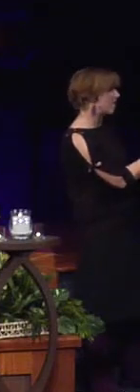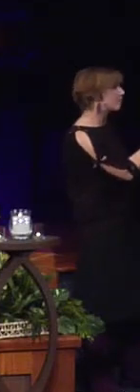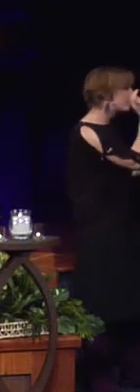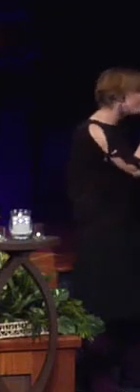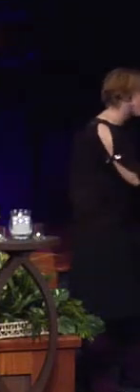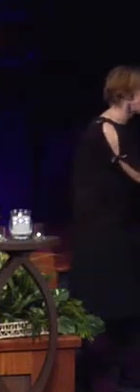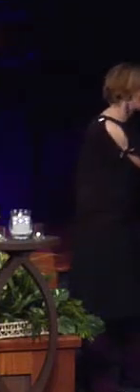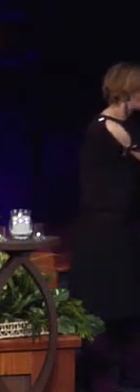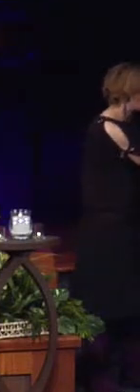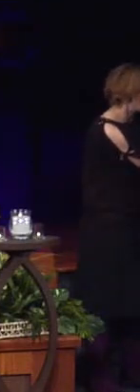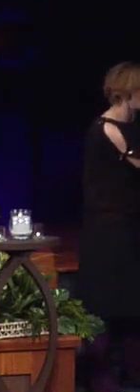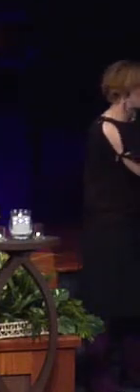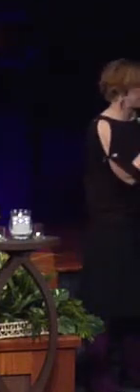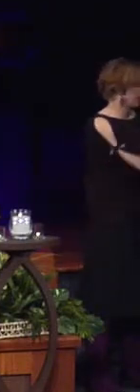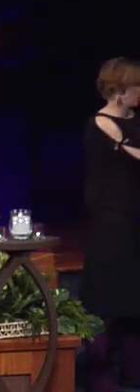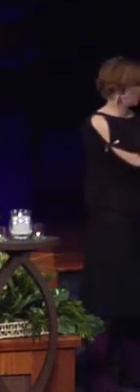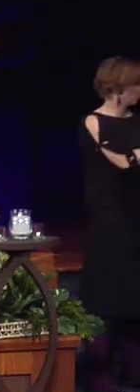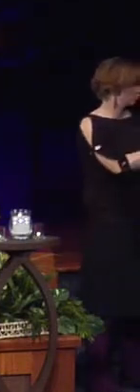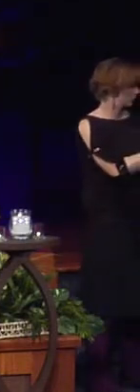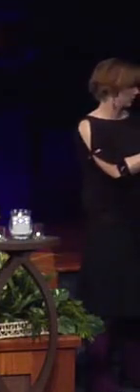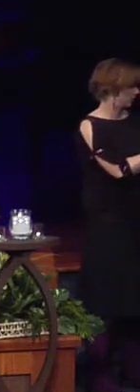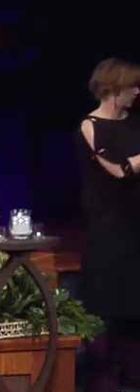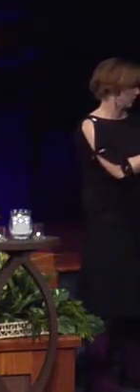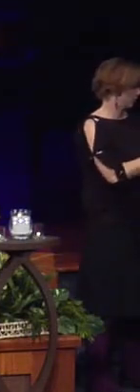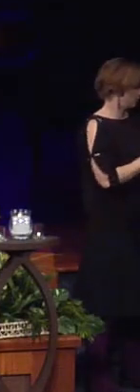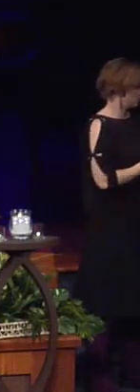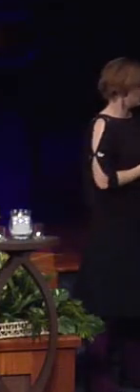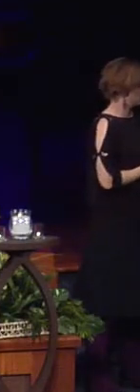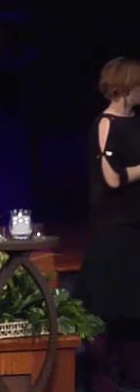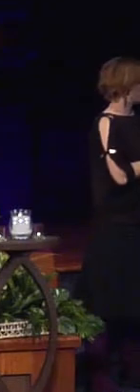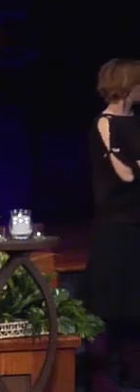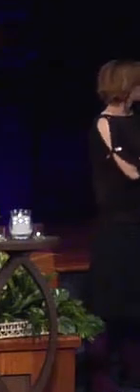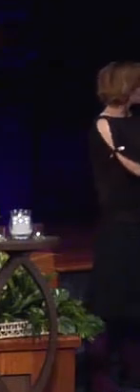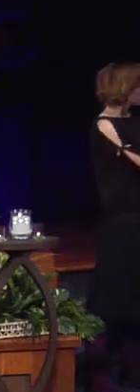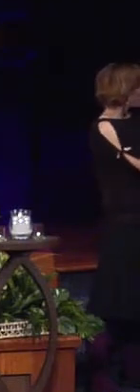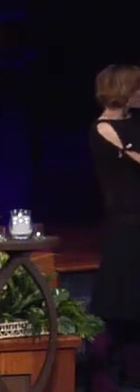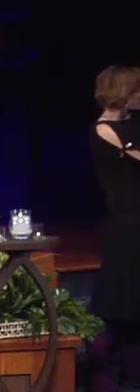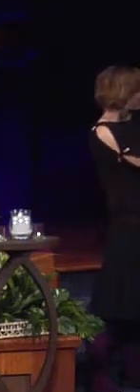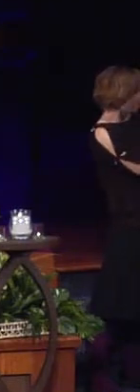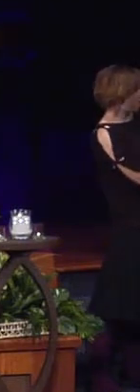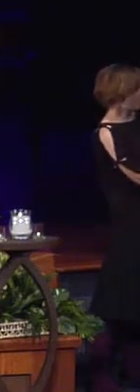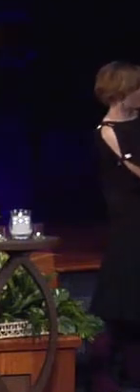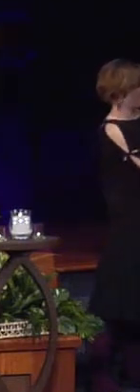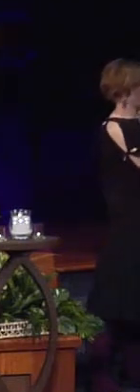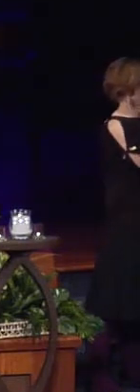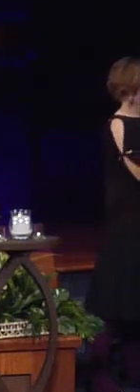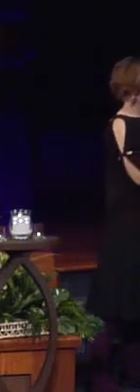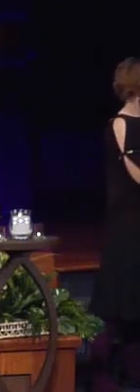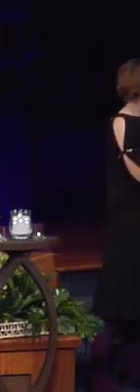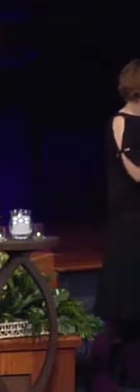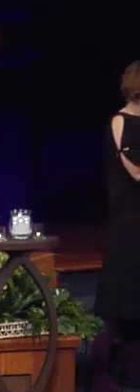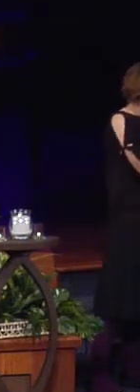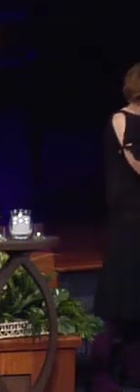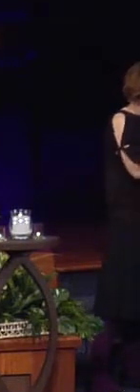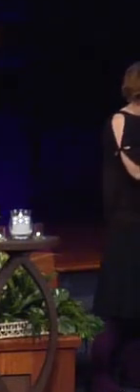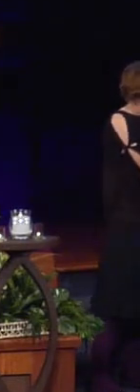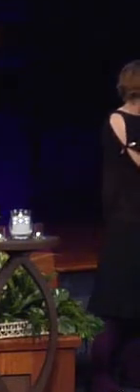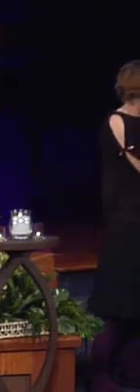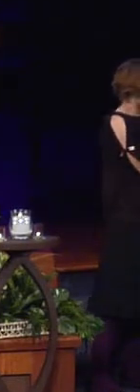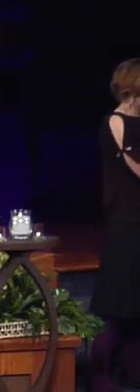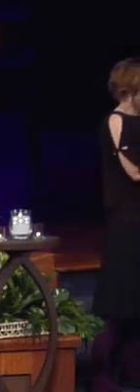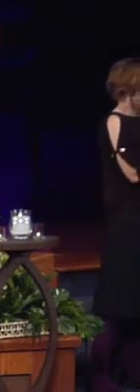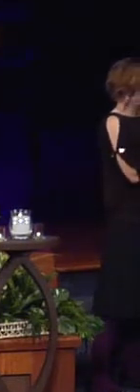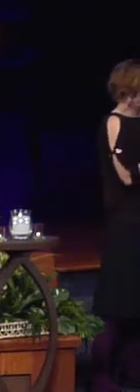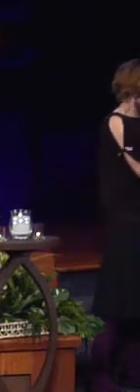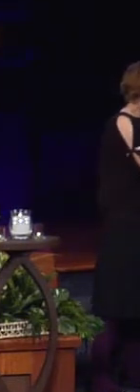right there. That's the power of honoring our faith and recognizing it's not just what you believe in, it's how you live